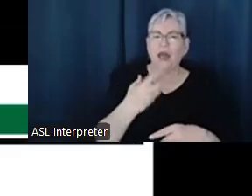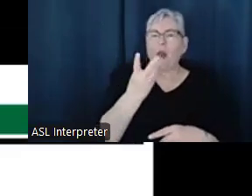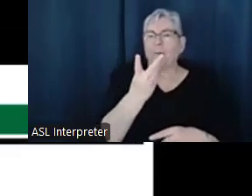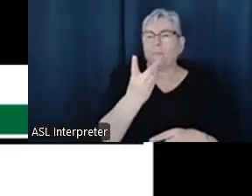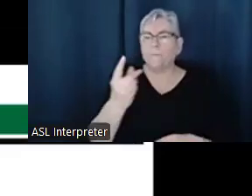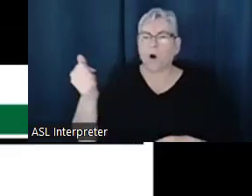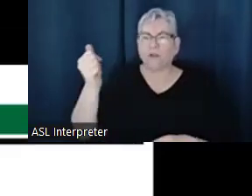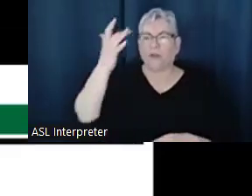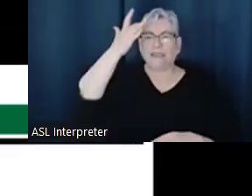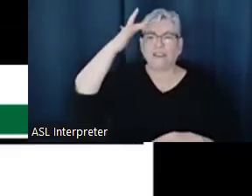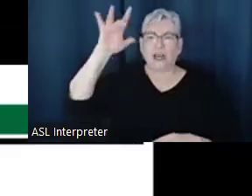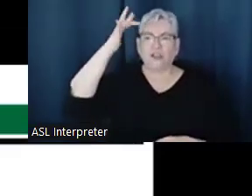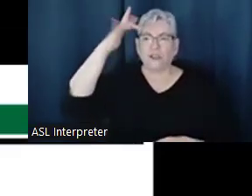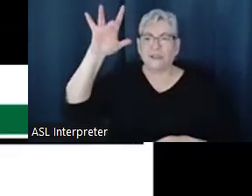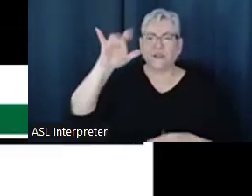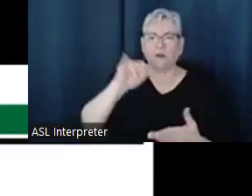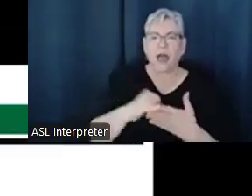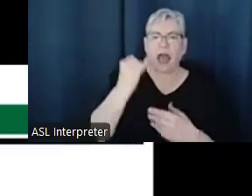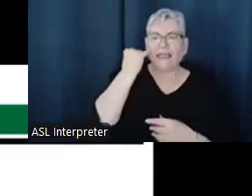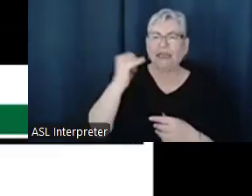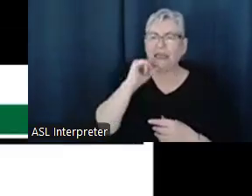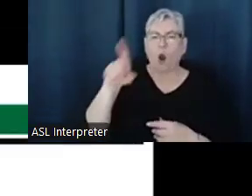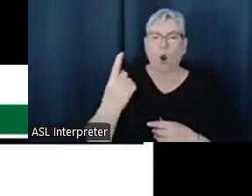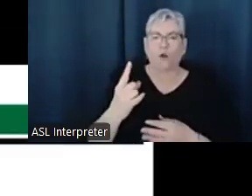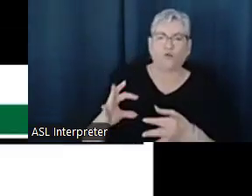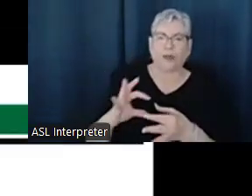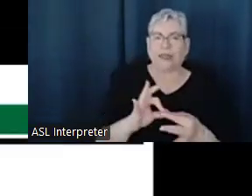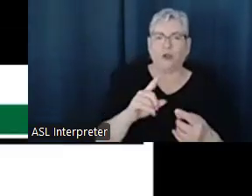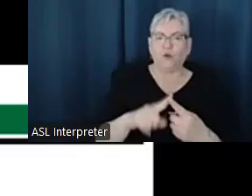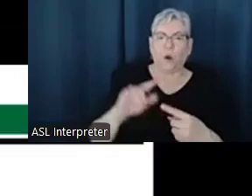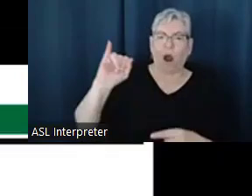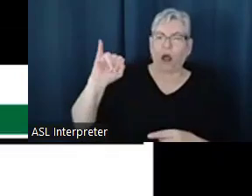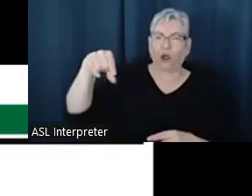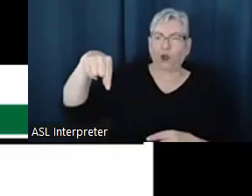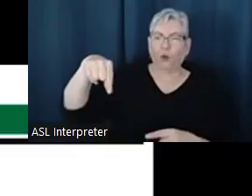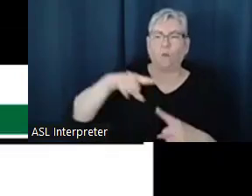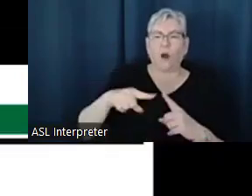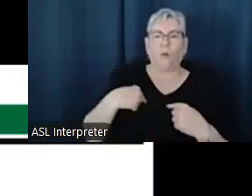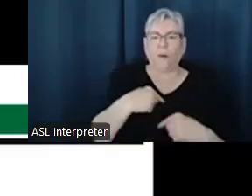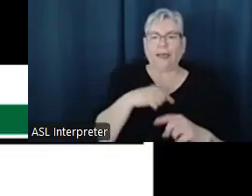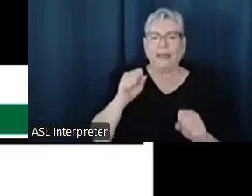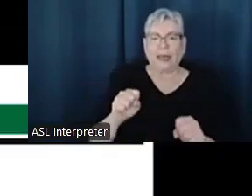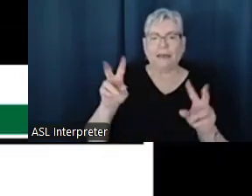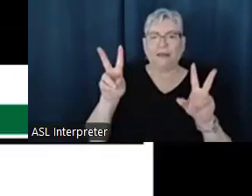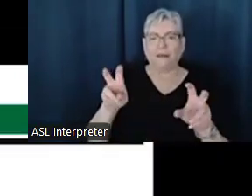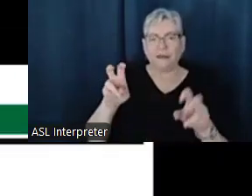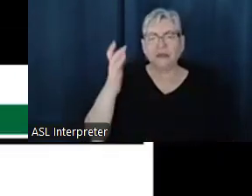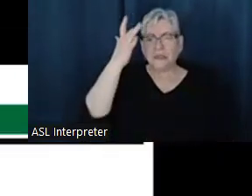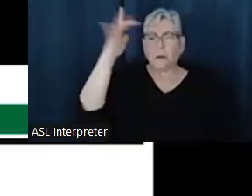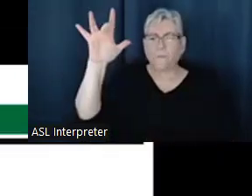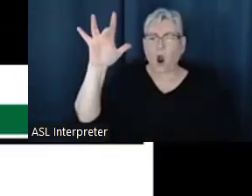that idea that it doesn't just need to be related to an IQ, but that we can actually be quote unquote smart in a lot of